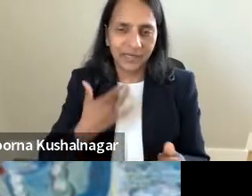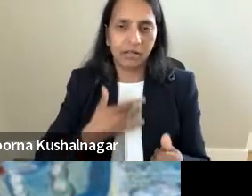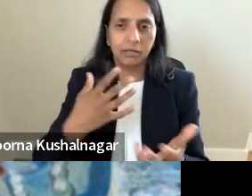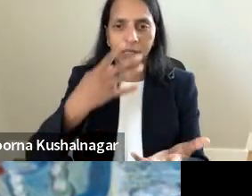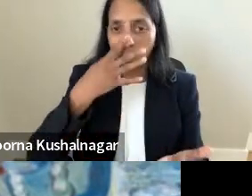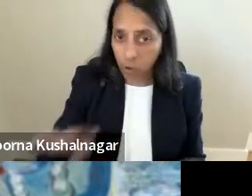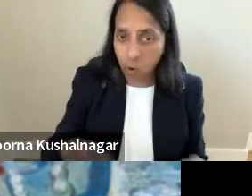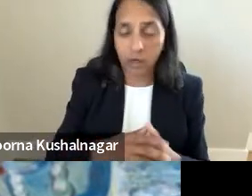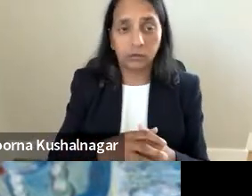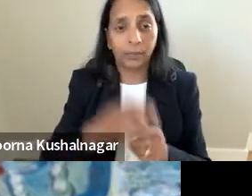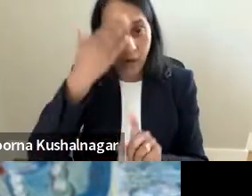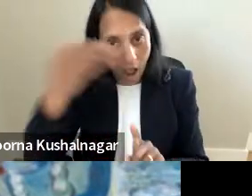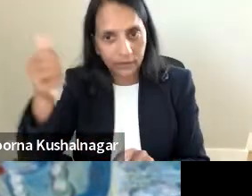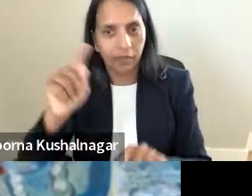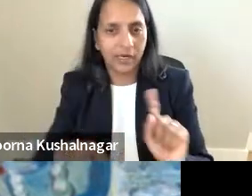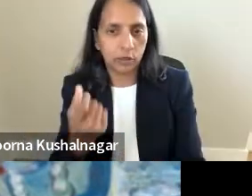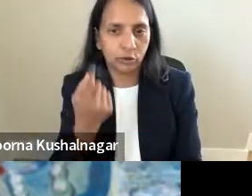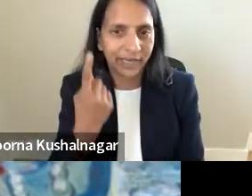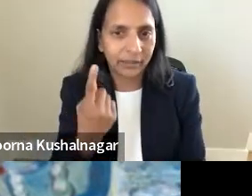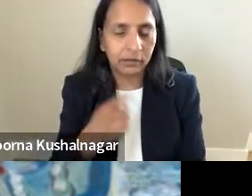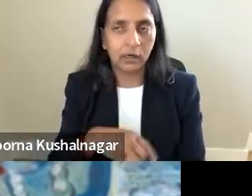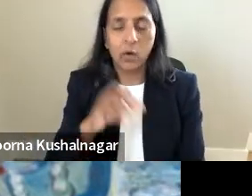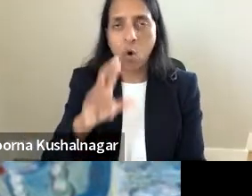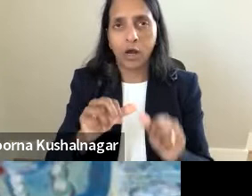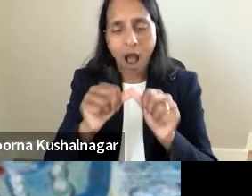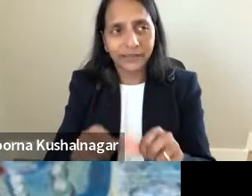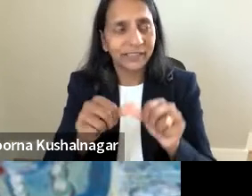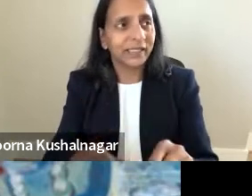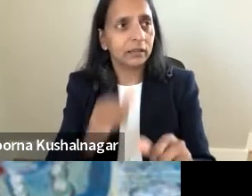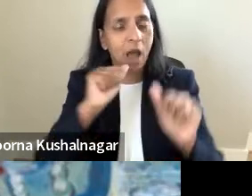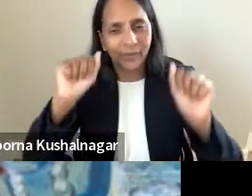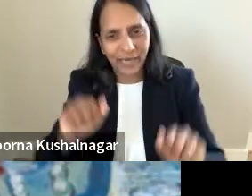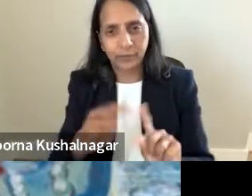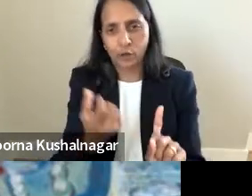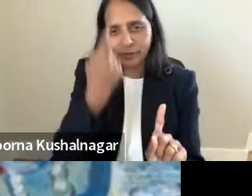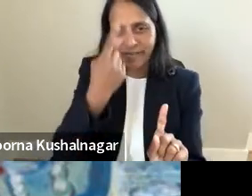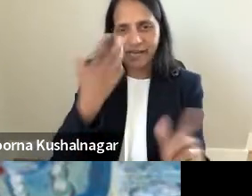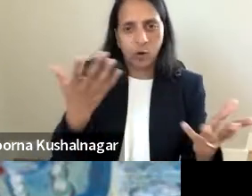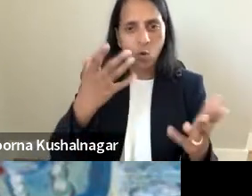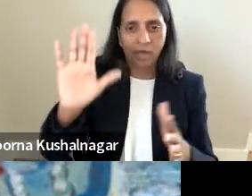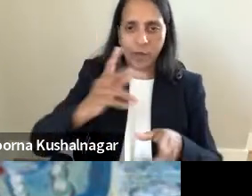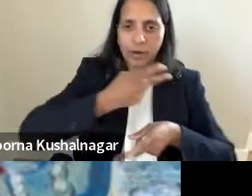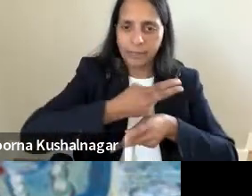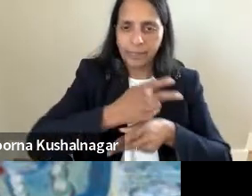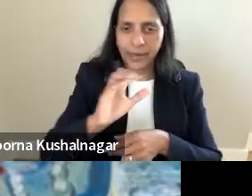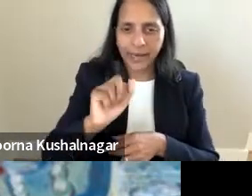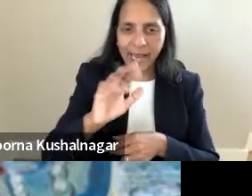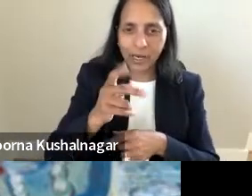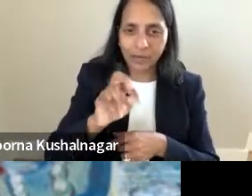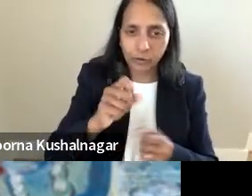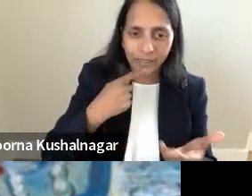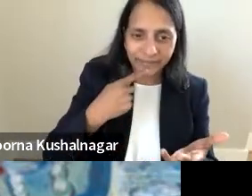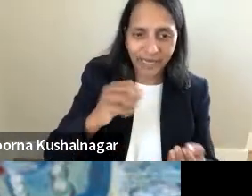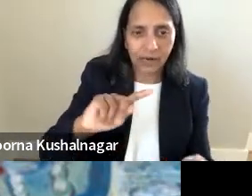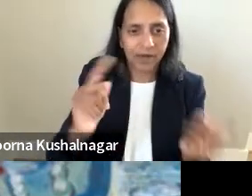who constantly feel ignored because they cannot understand or constantly not able to